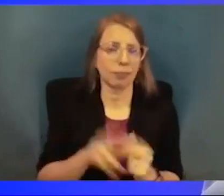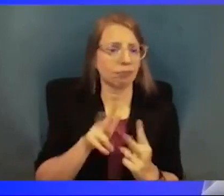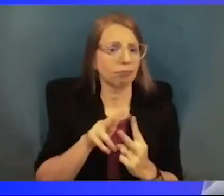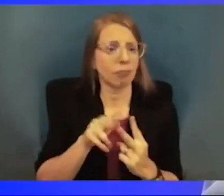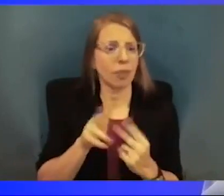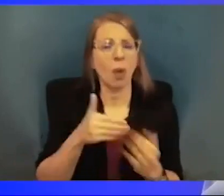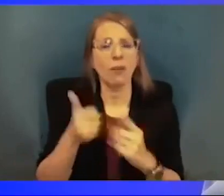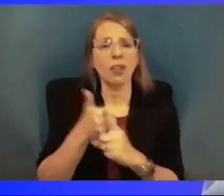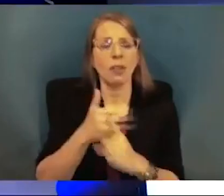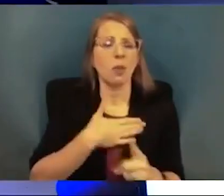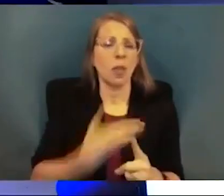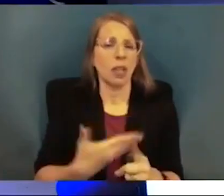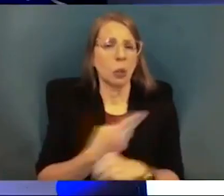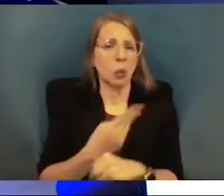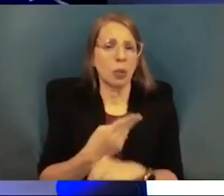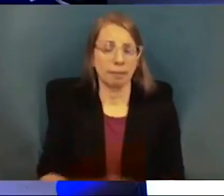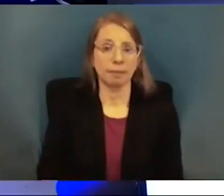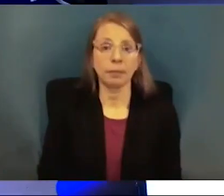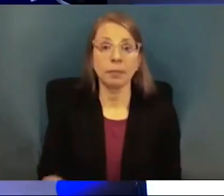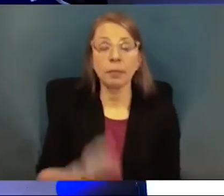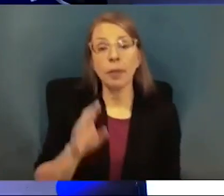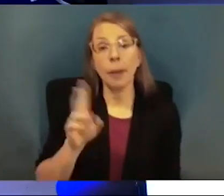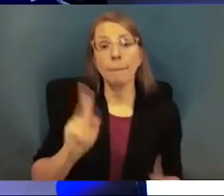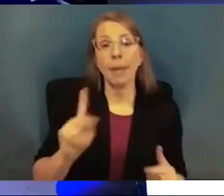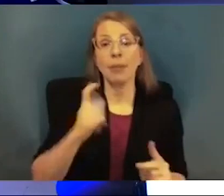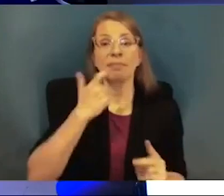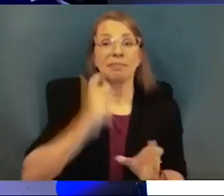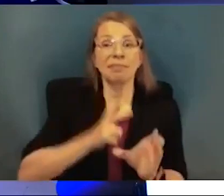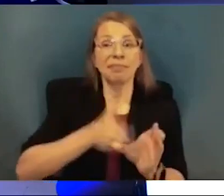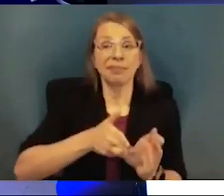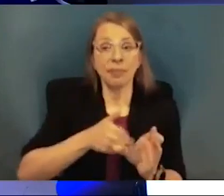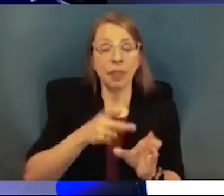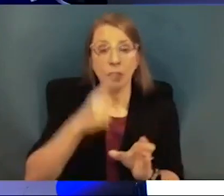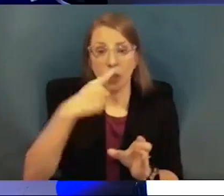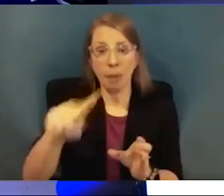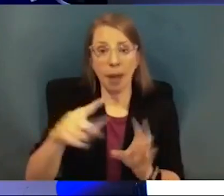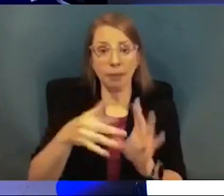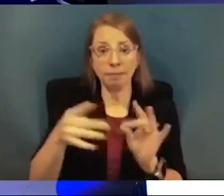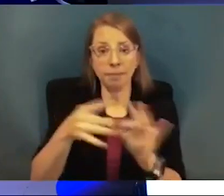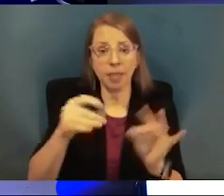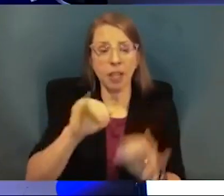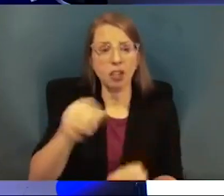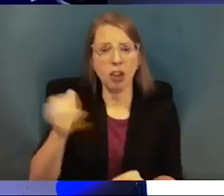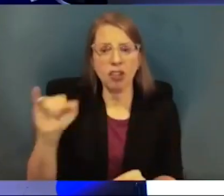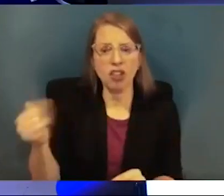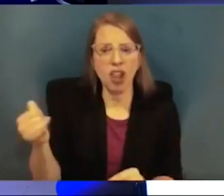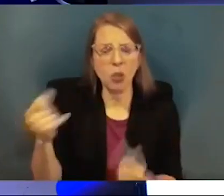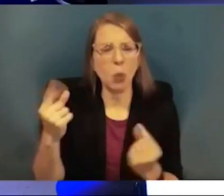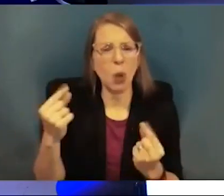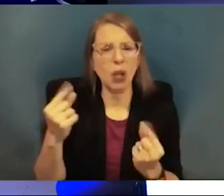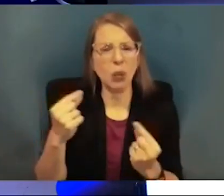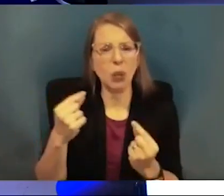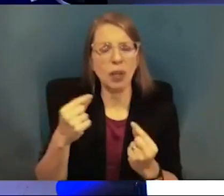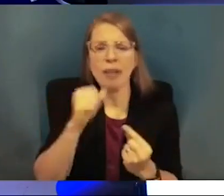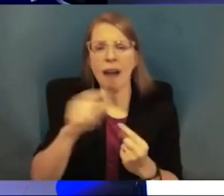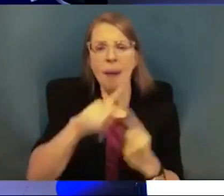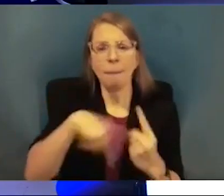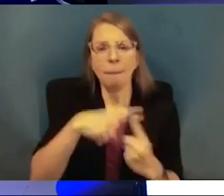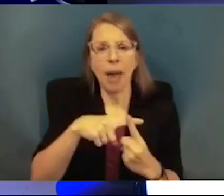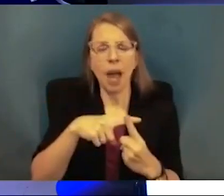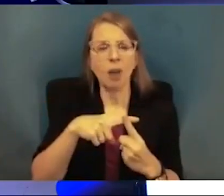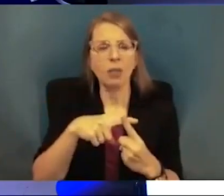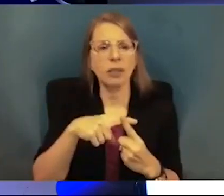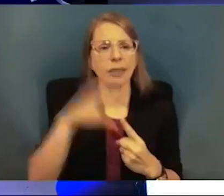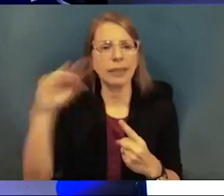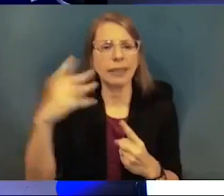use most often. Just in case people are just joining us, I want you just to kind of reiterate what Johnson & Johnson did, because like you said, it's not about a sunscreen, it's about the company